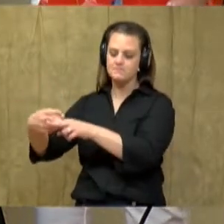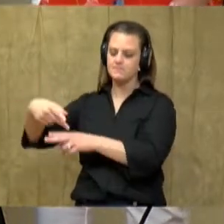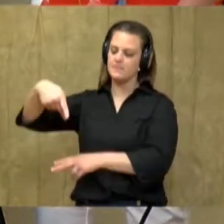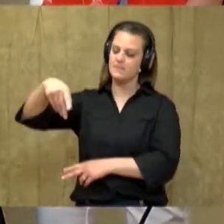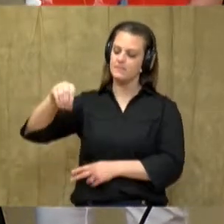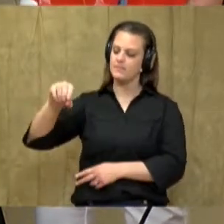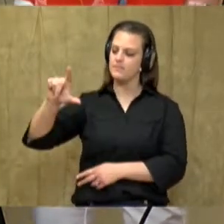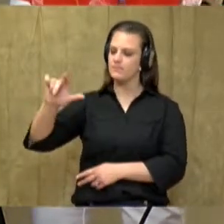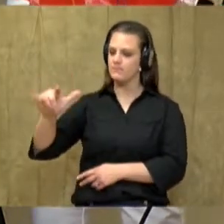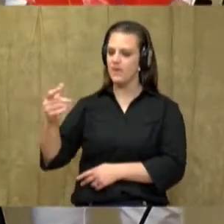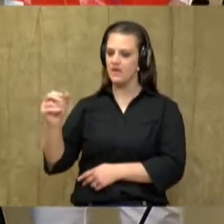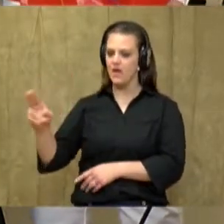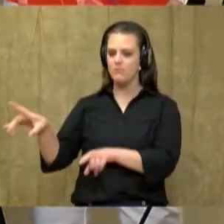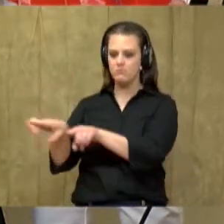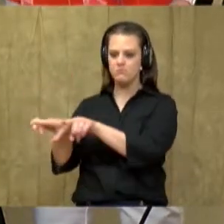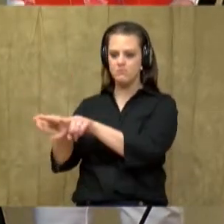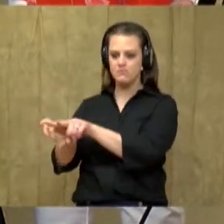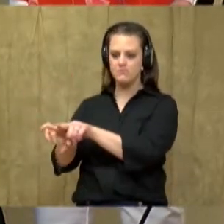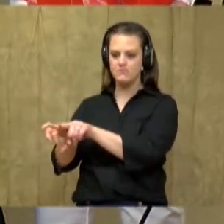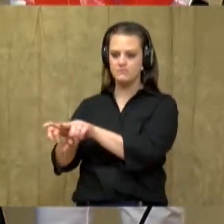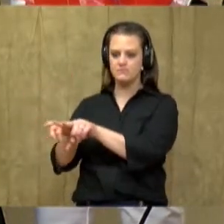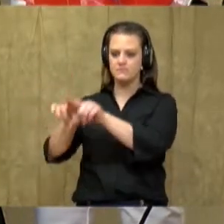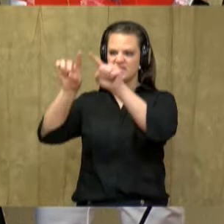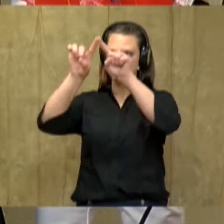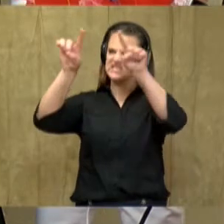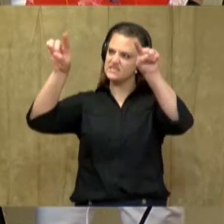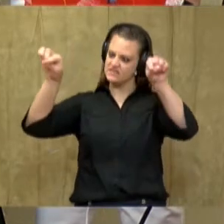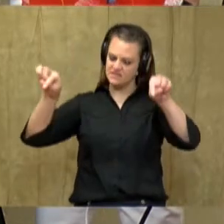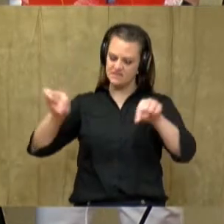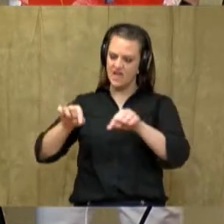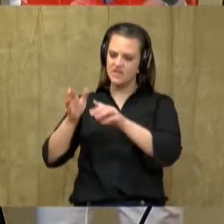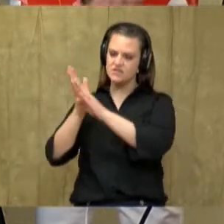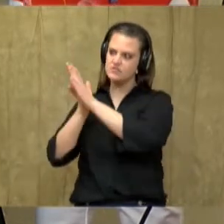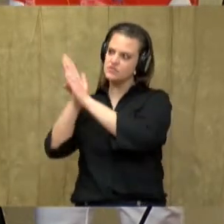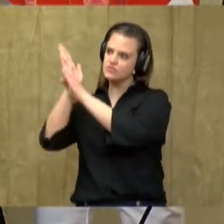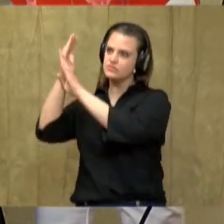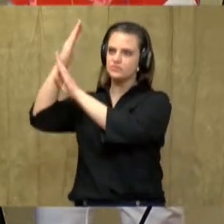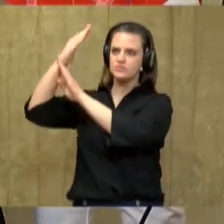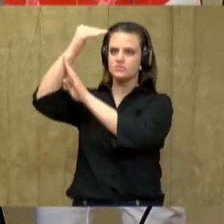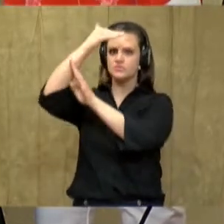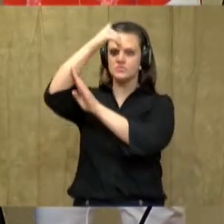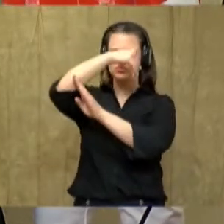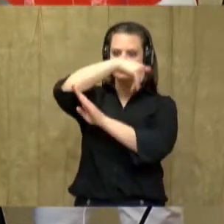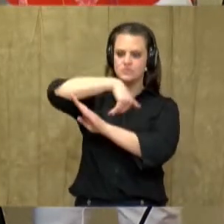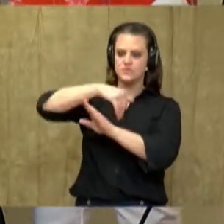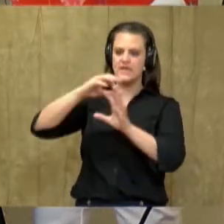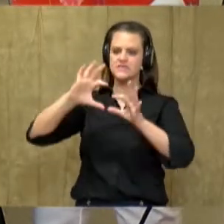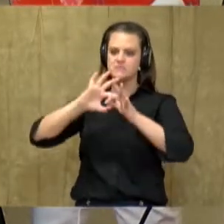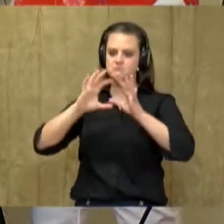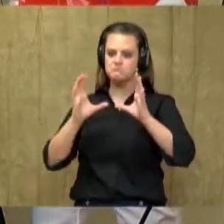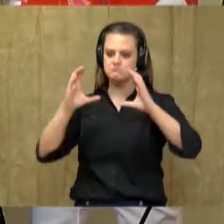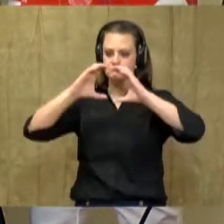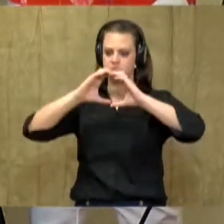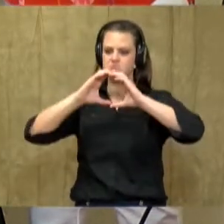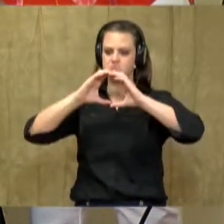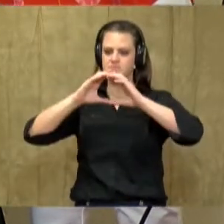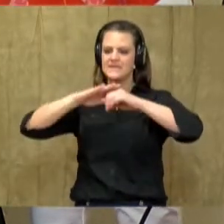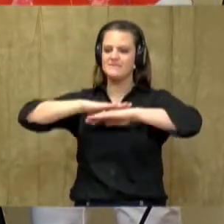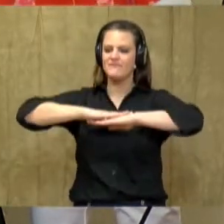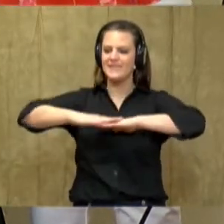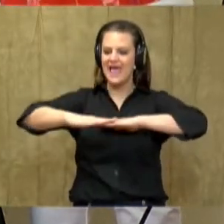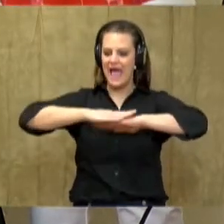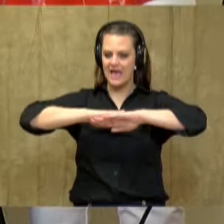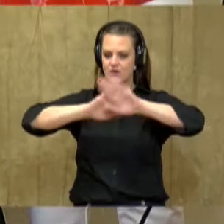the sides of this shape are straight, it's closed, it's a flat shape, so it is